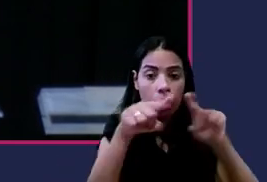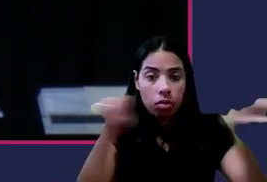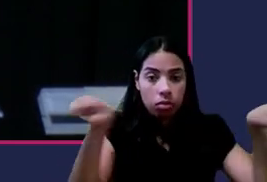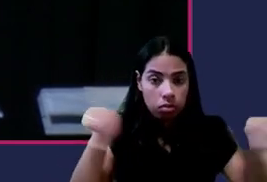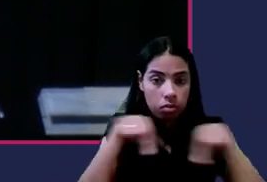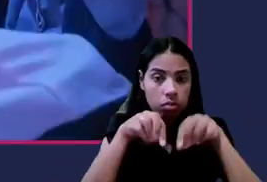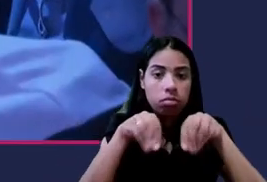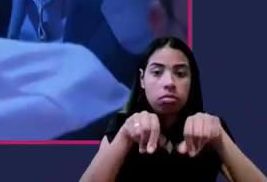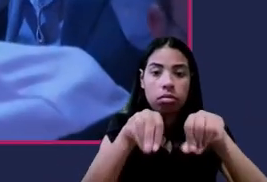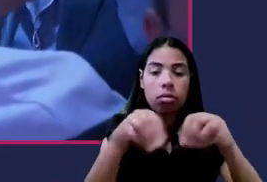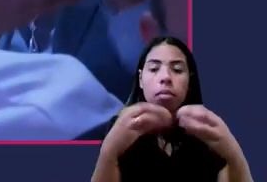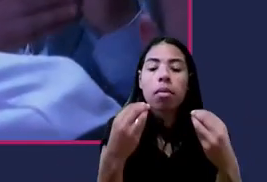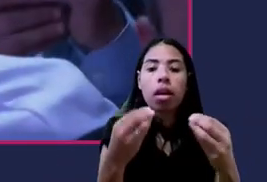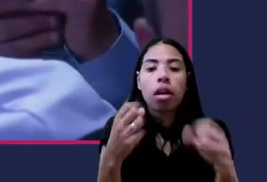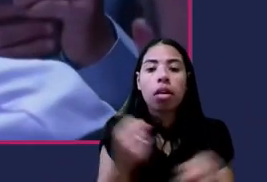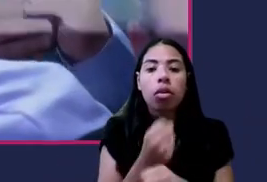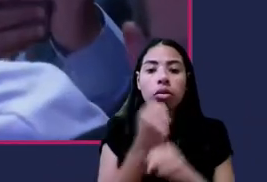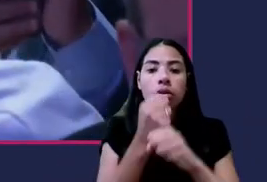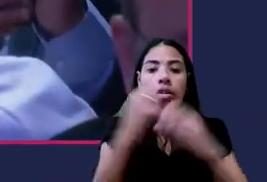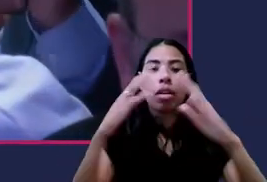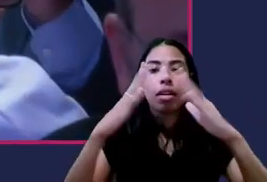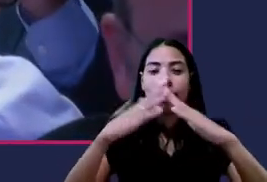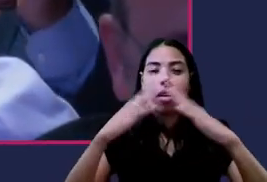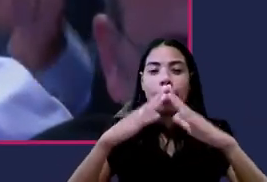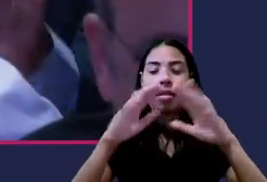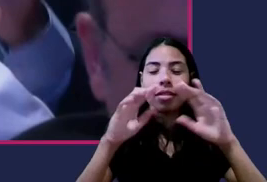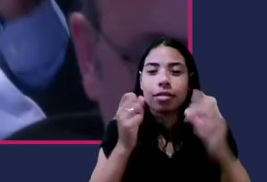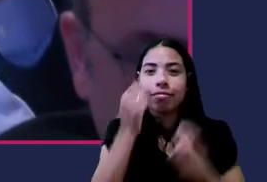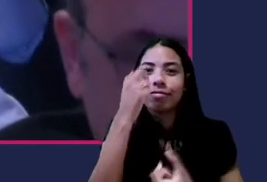you for the land provided